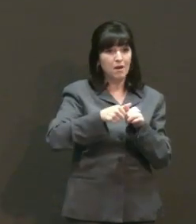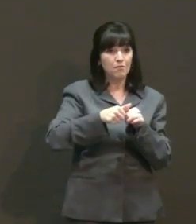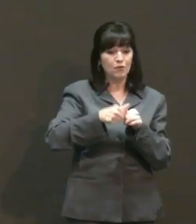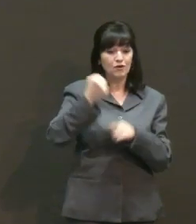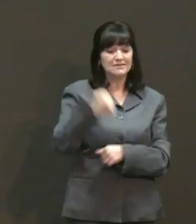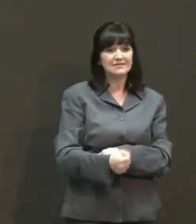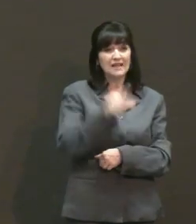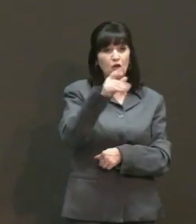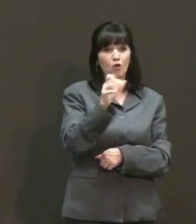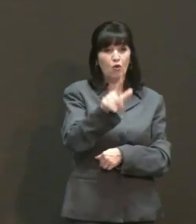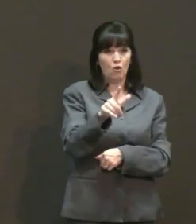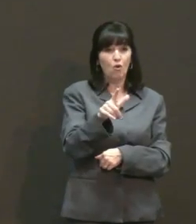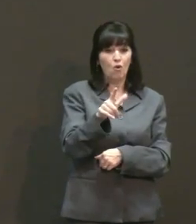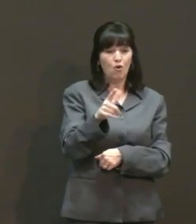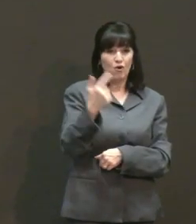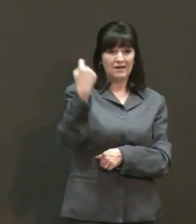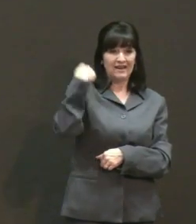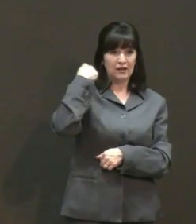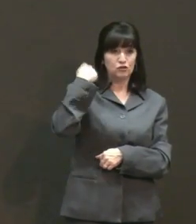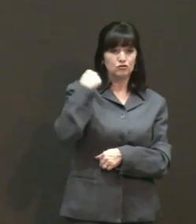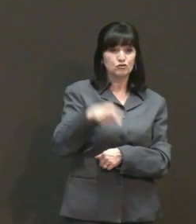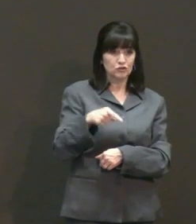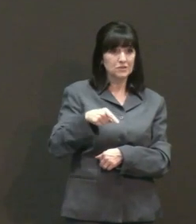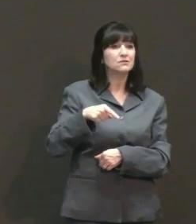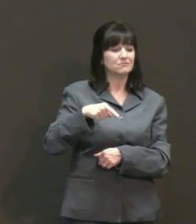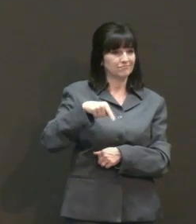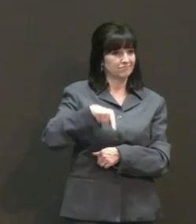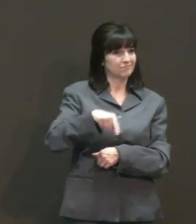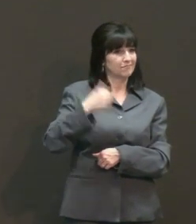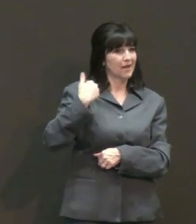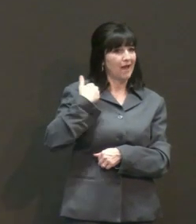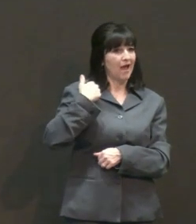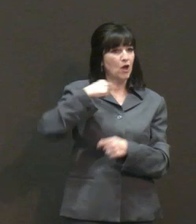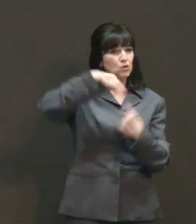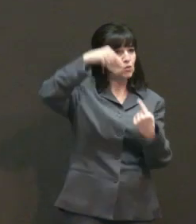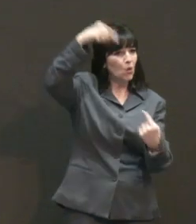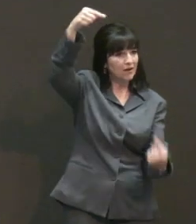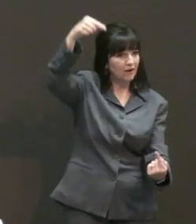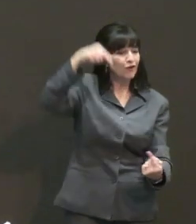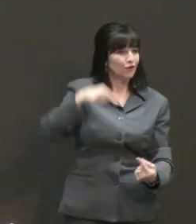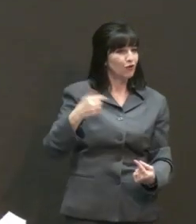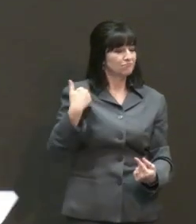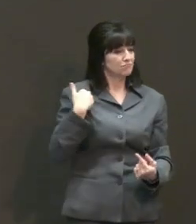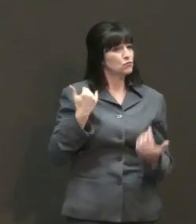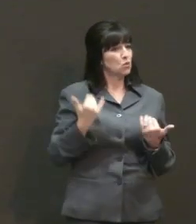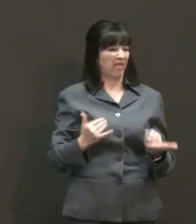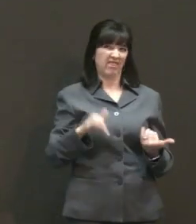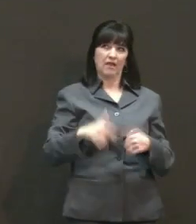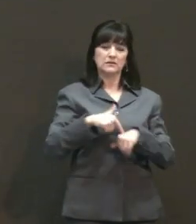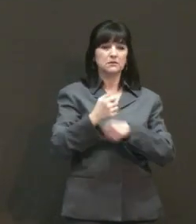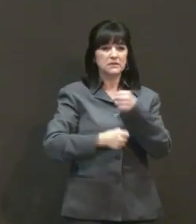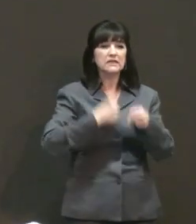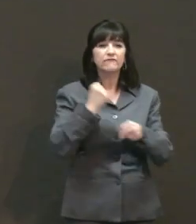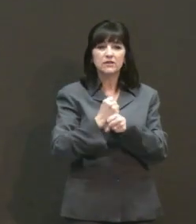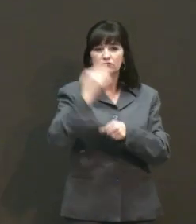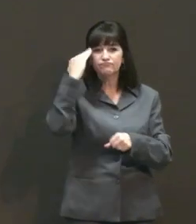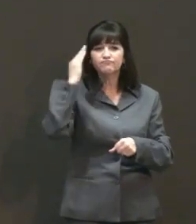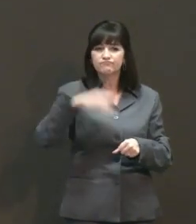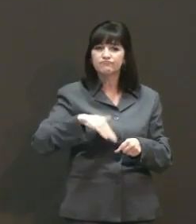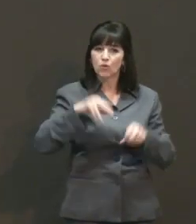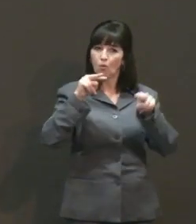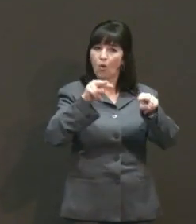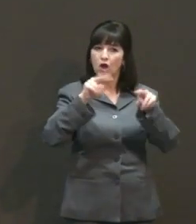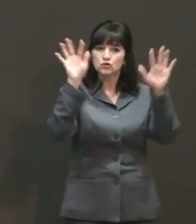tornado. So great partnerships as we plan here for the northern part of the state and the southern part of the state.